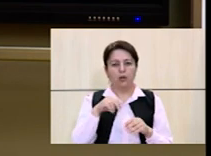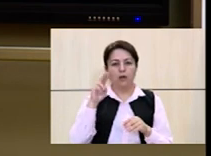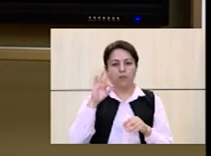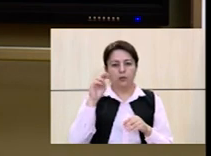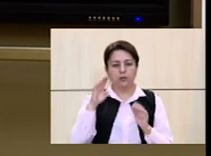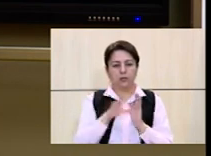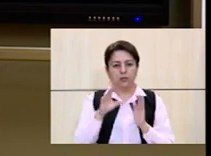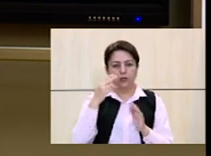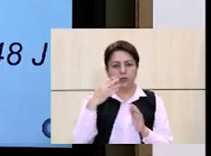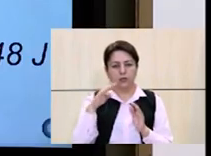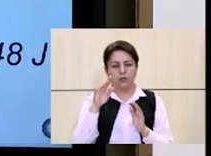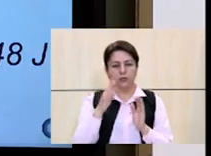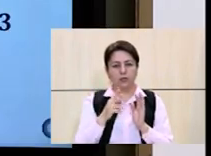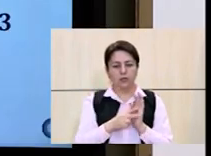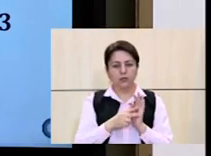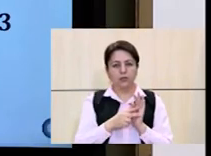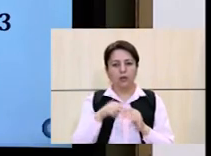bo'ladi.